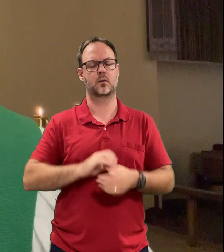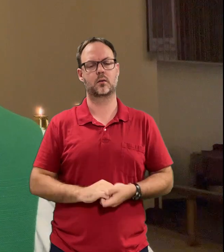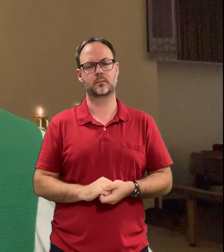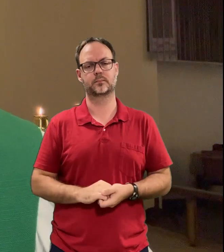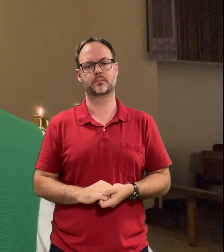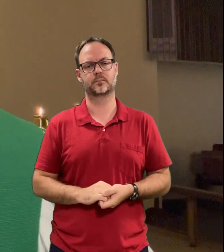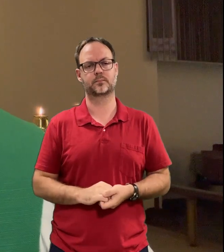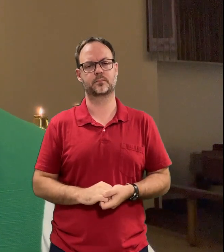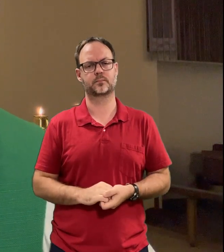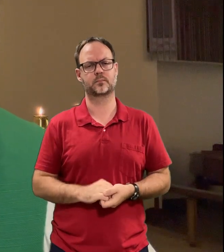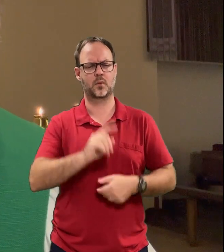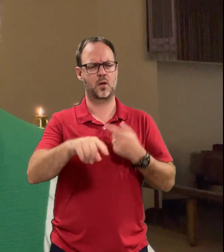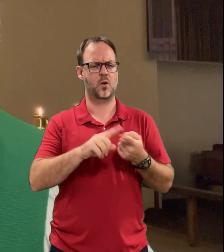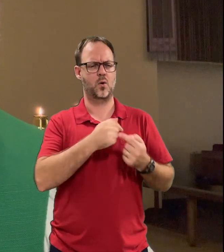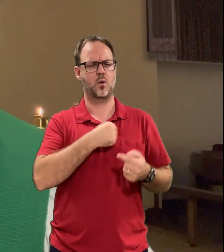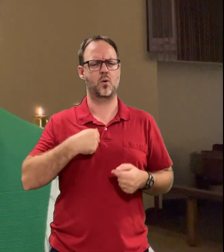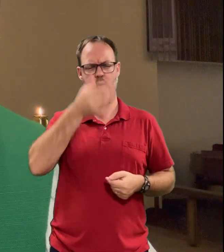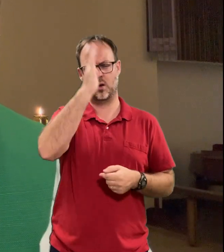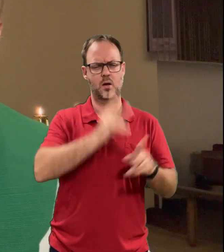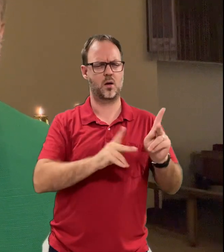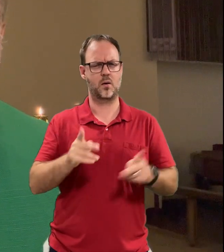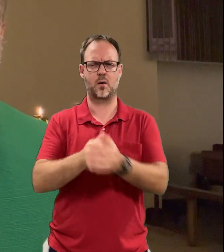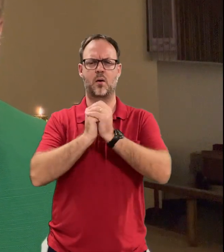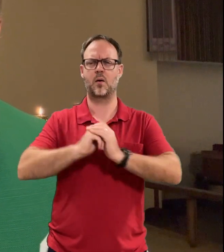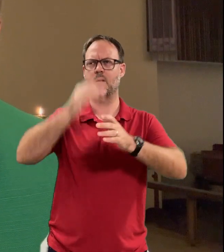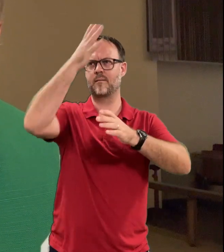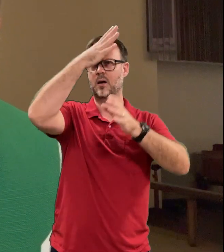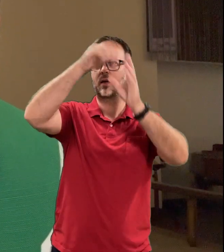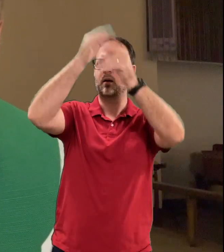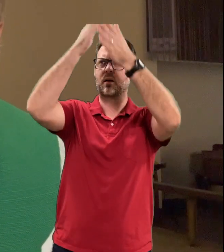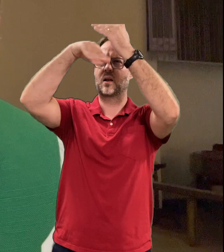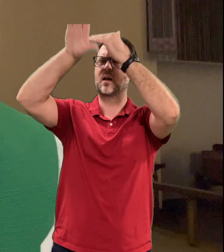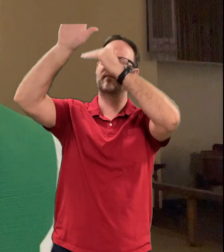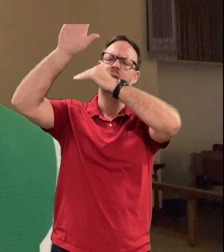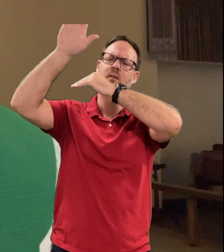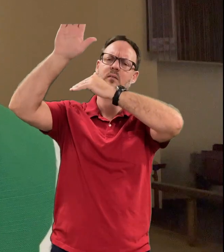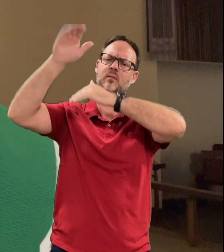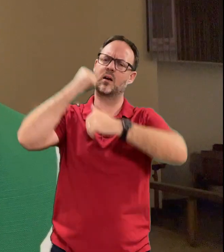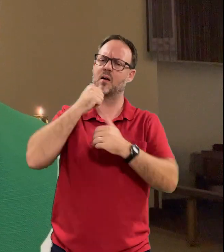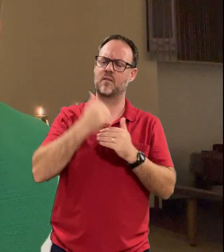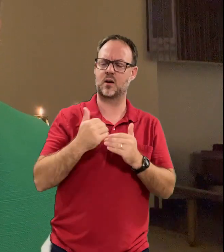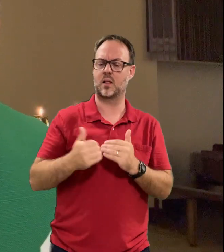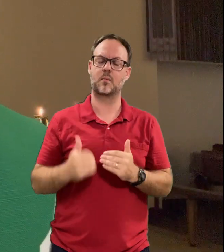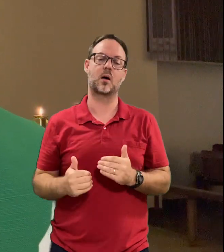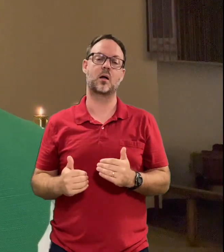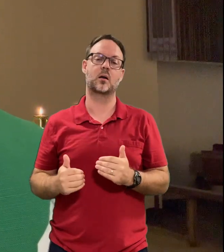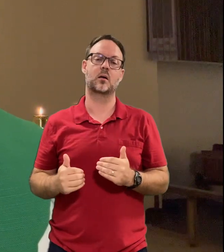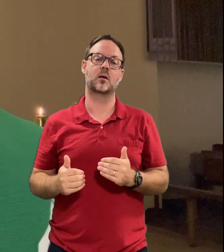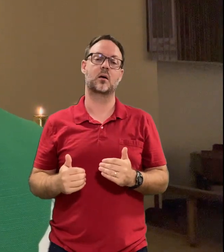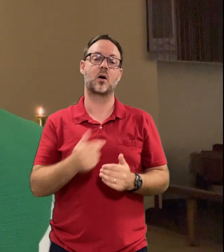earth. And when we as God's people pray to our Father in heaven for daily